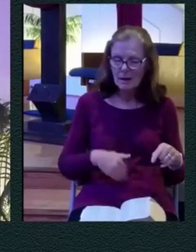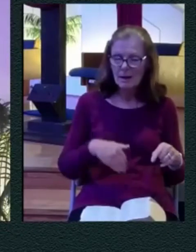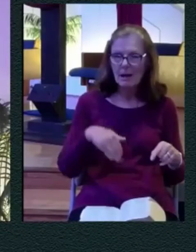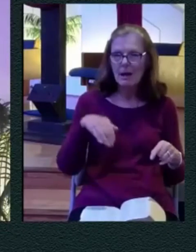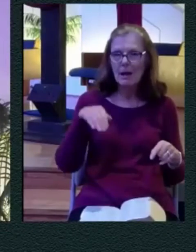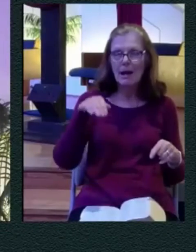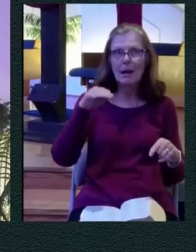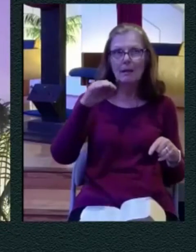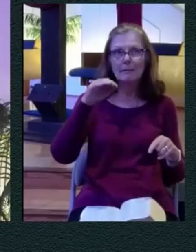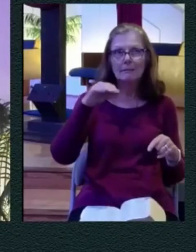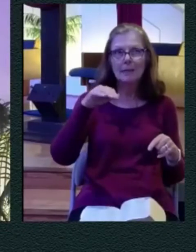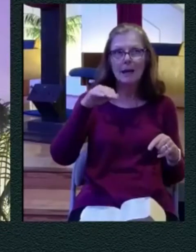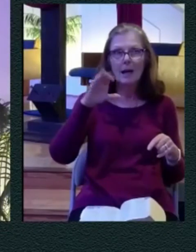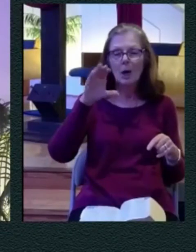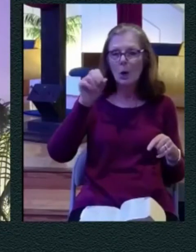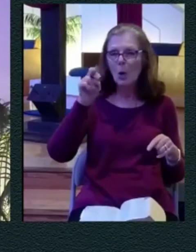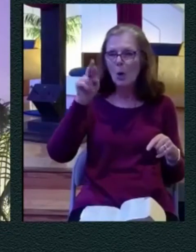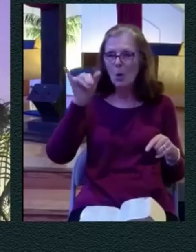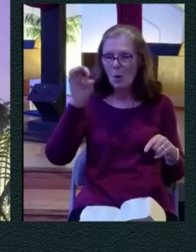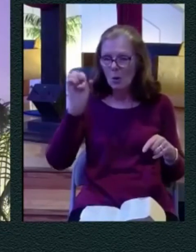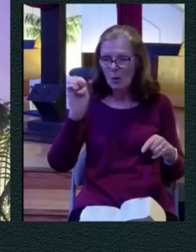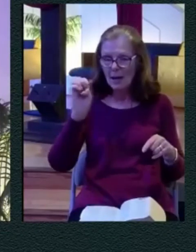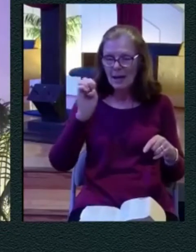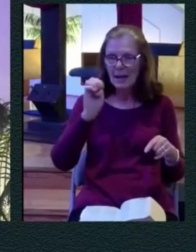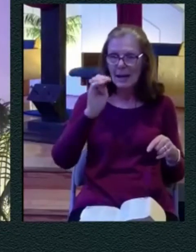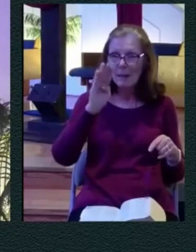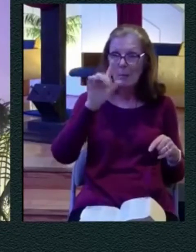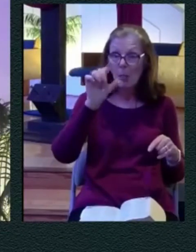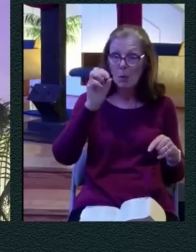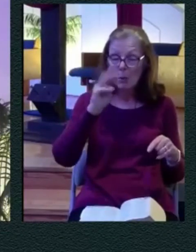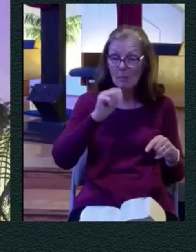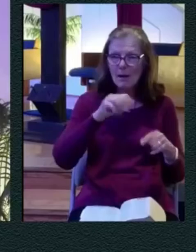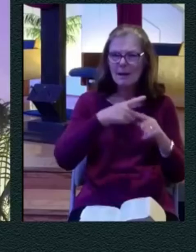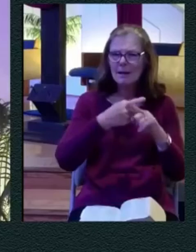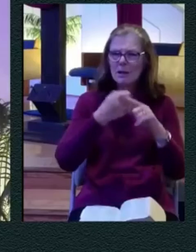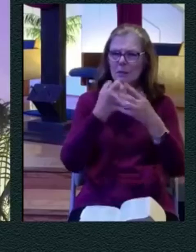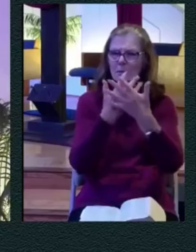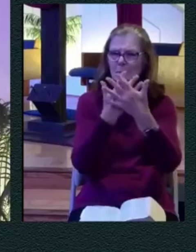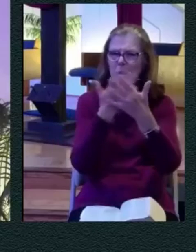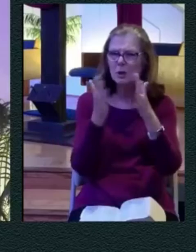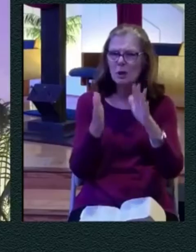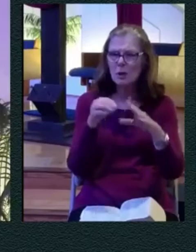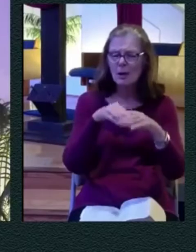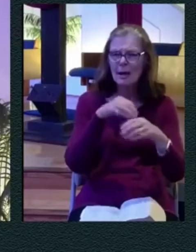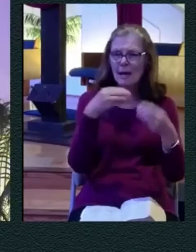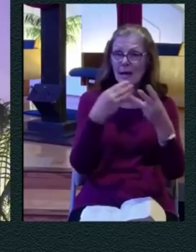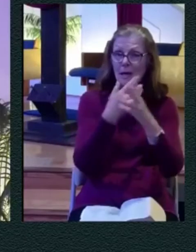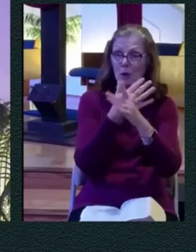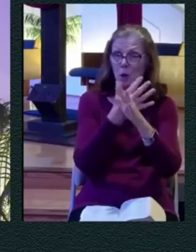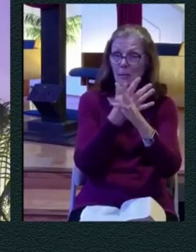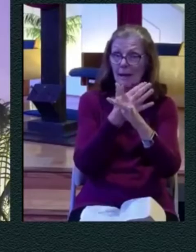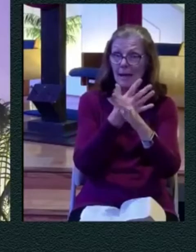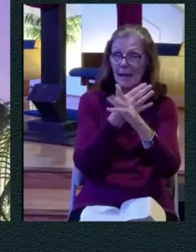in a German gulag, not a gulag, that's Russian, a German concentration camp.